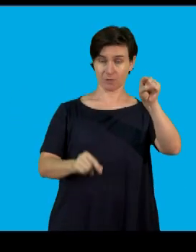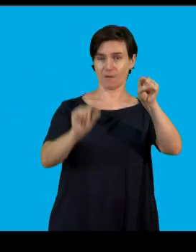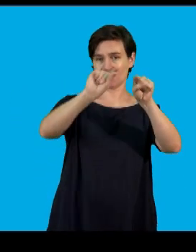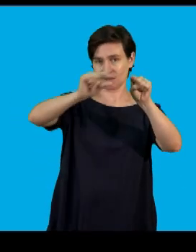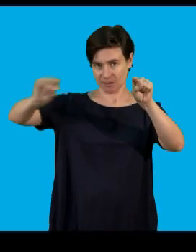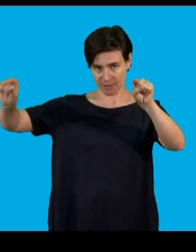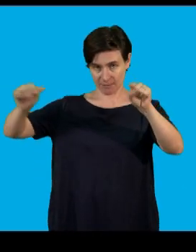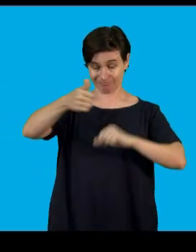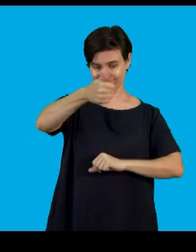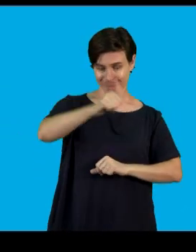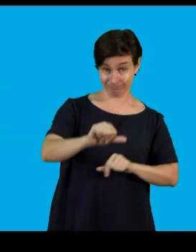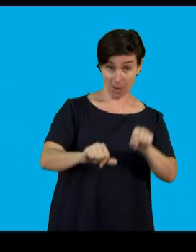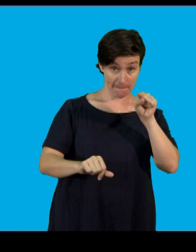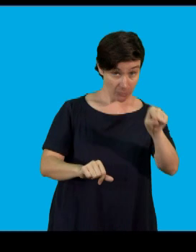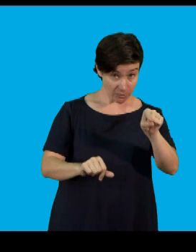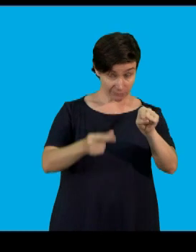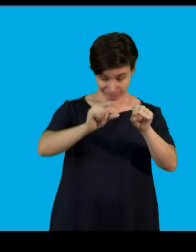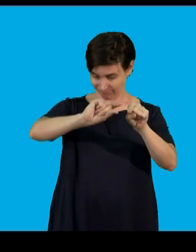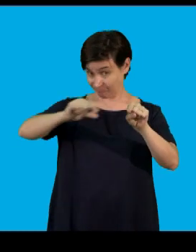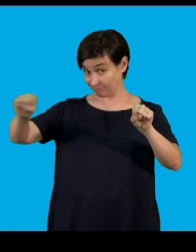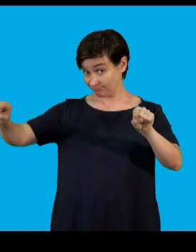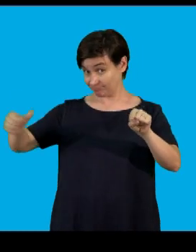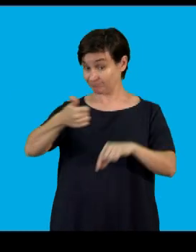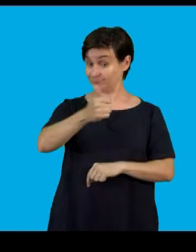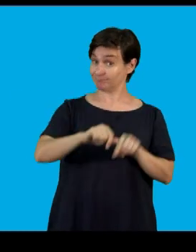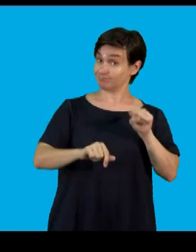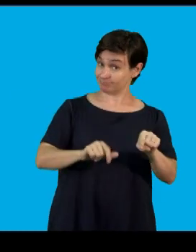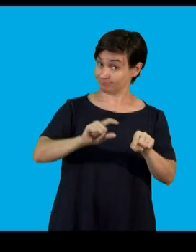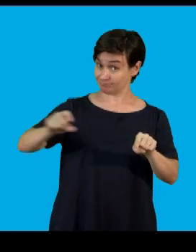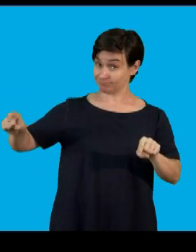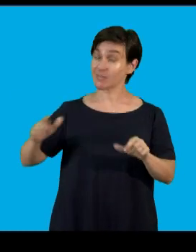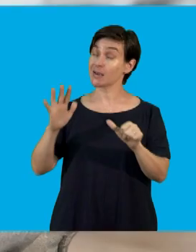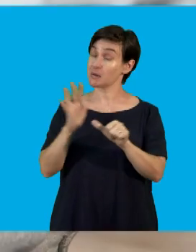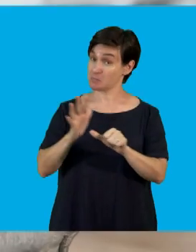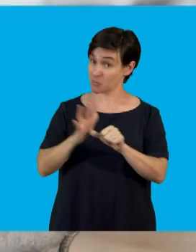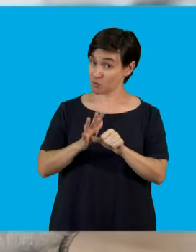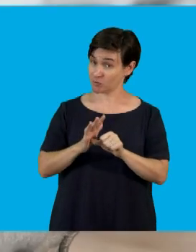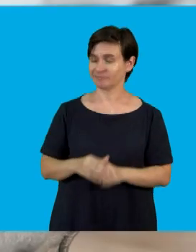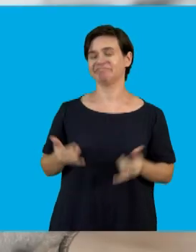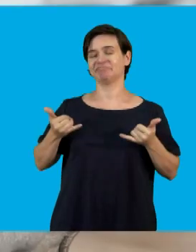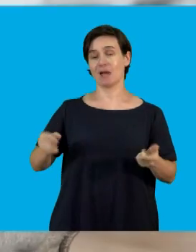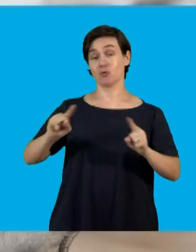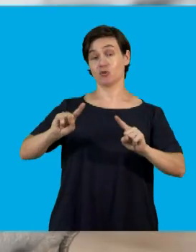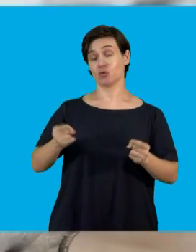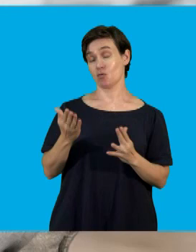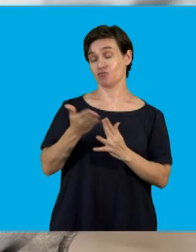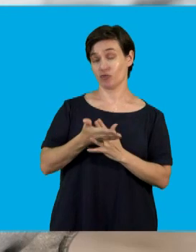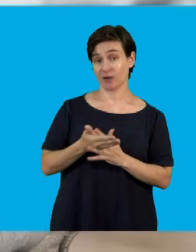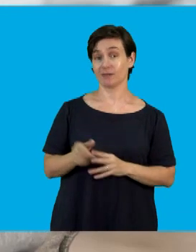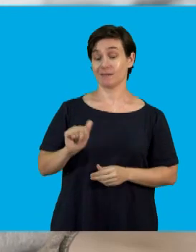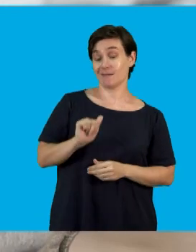in point form. Very, very important. So now we're going to take a quick break. When we come back,